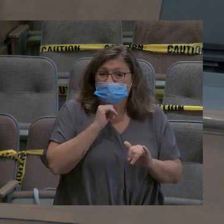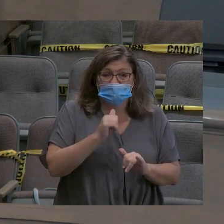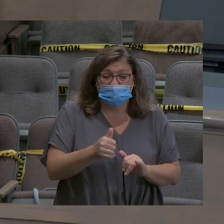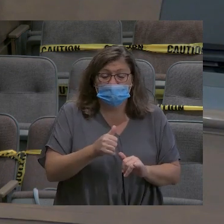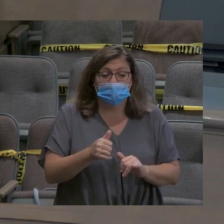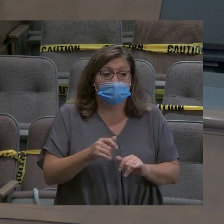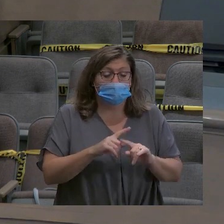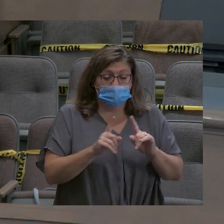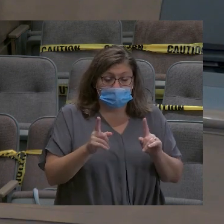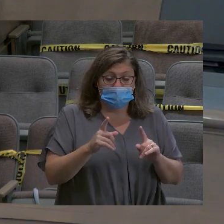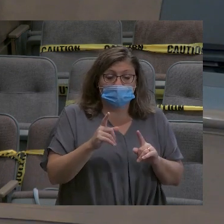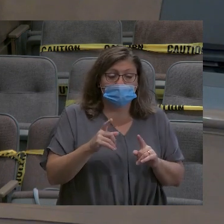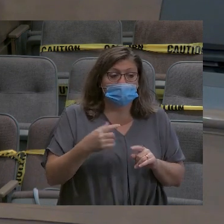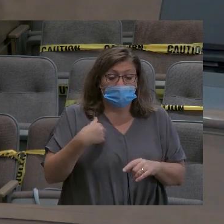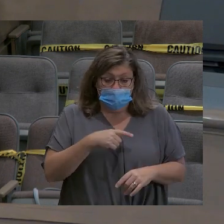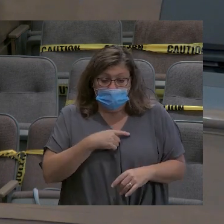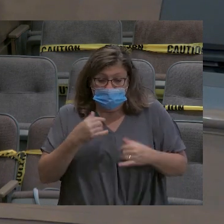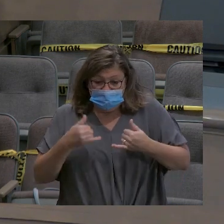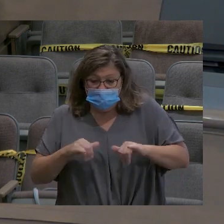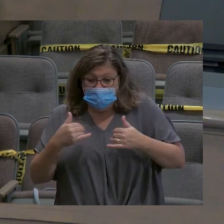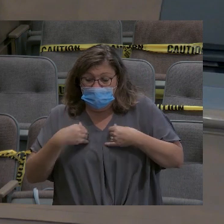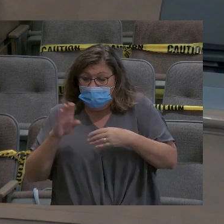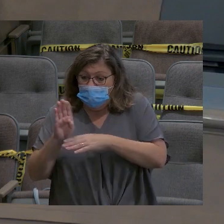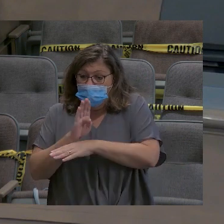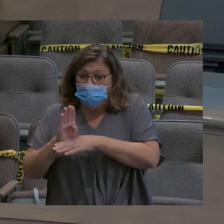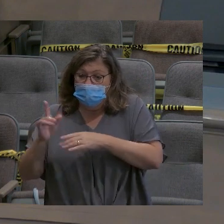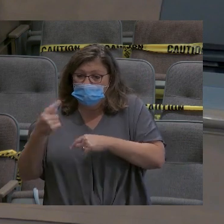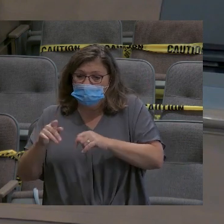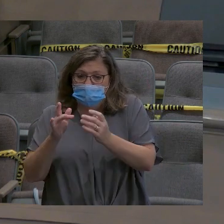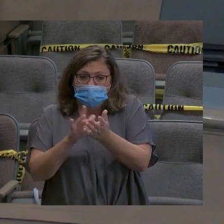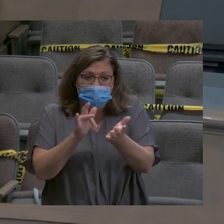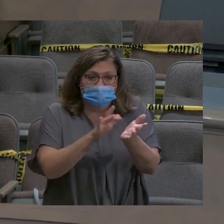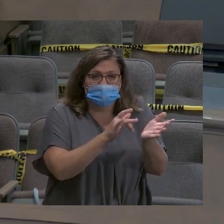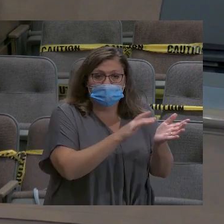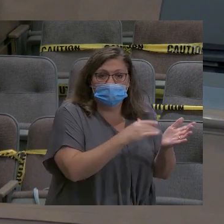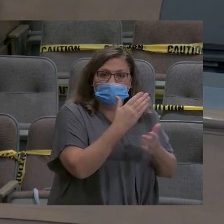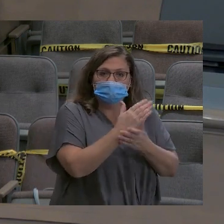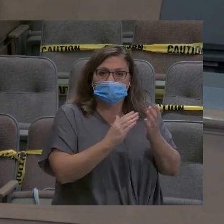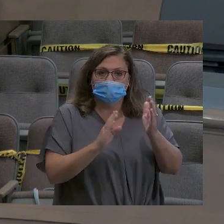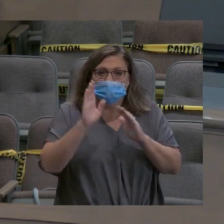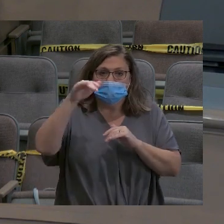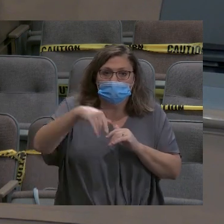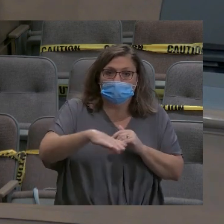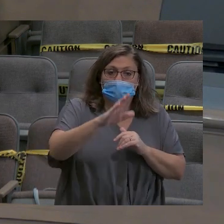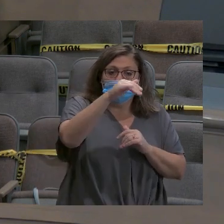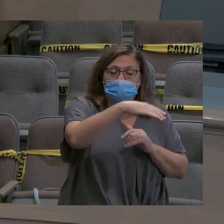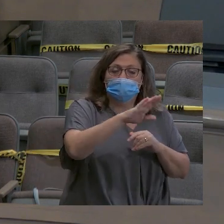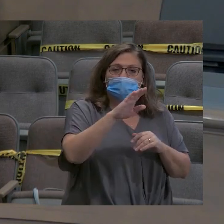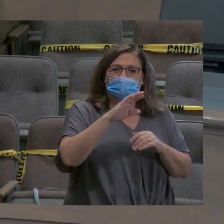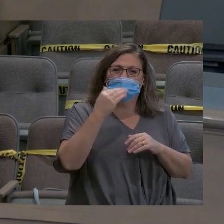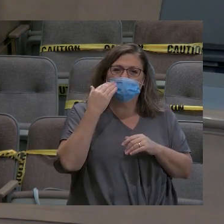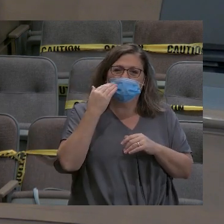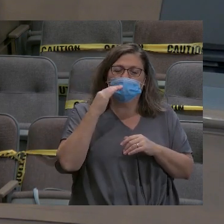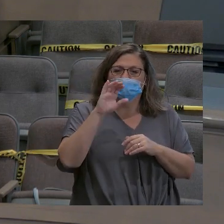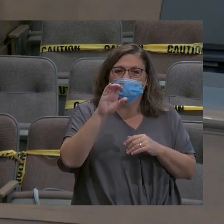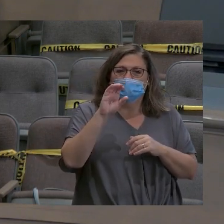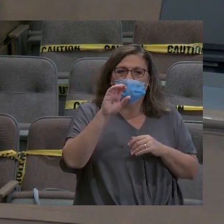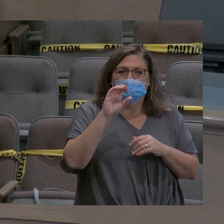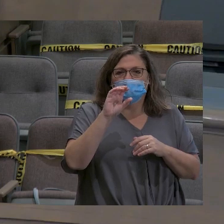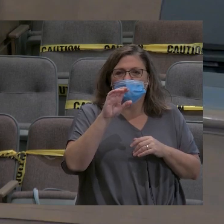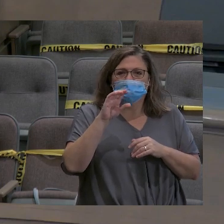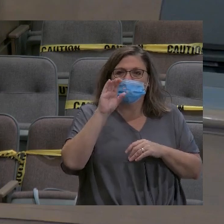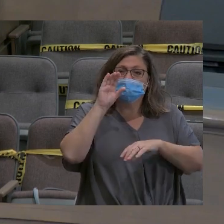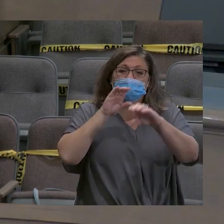Do we still have some businesses that absolutely try and take advantage of some of the fluctuations in the marketplace and try to make a lot of cash money